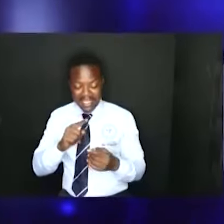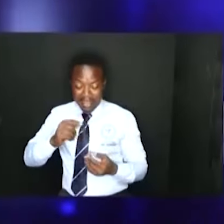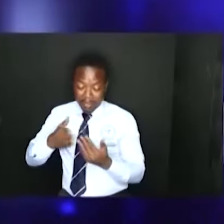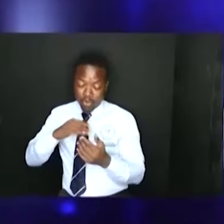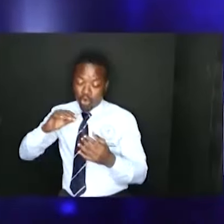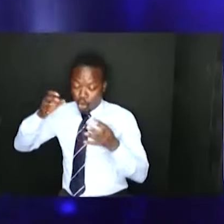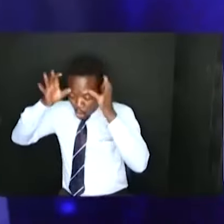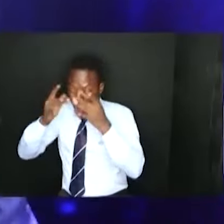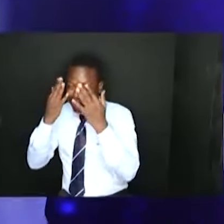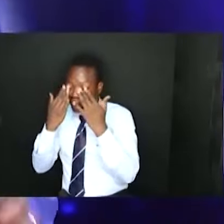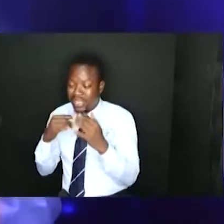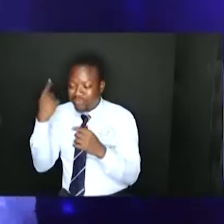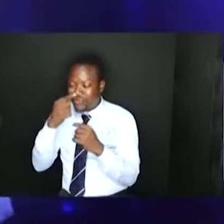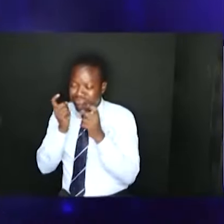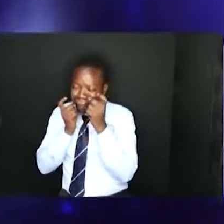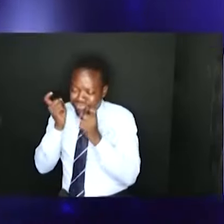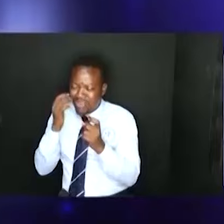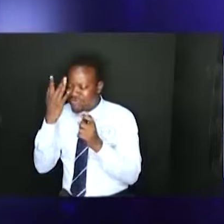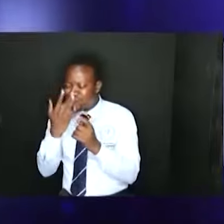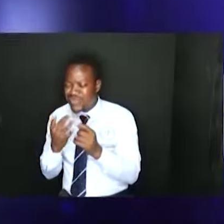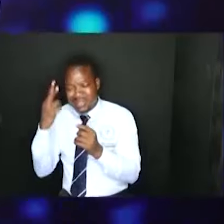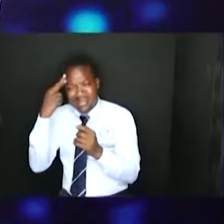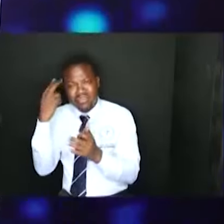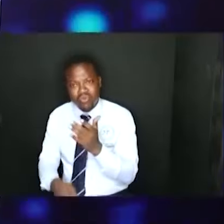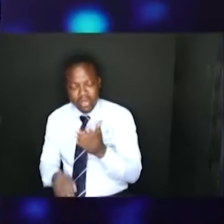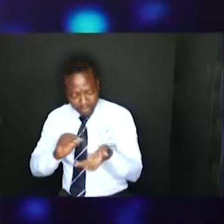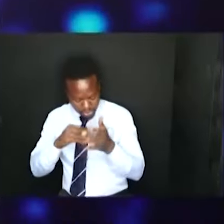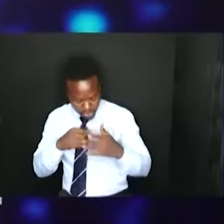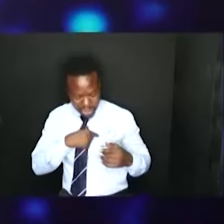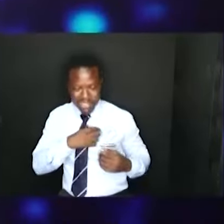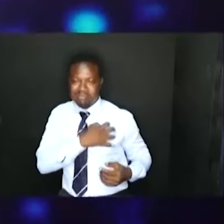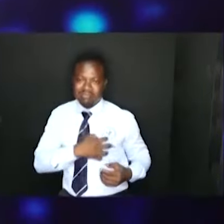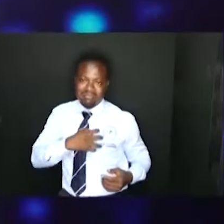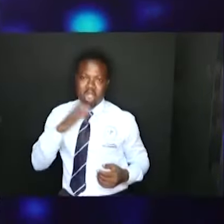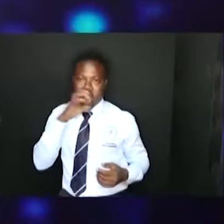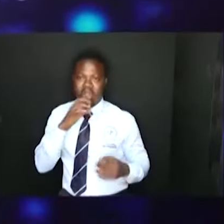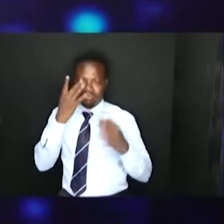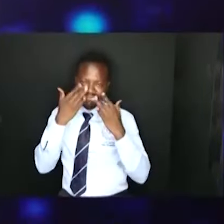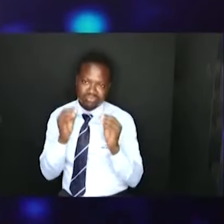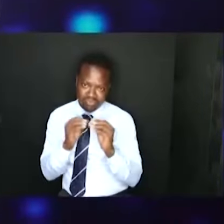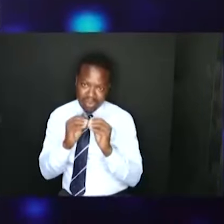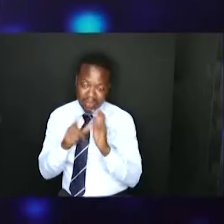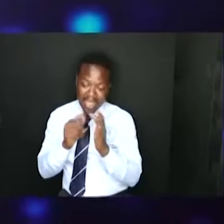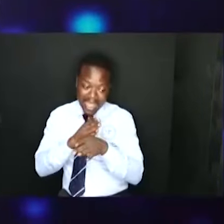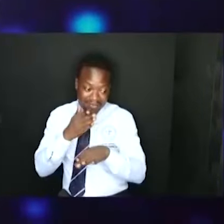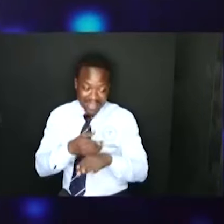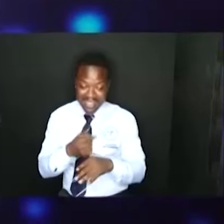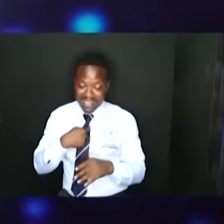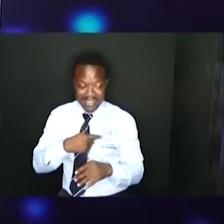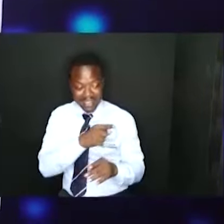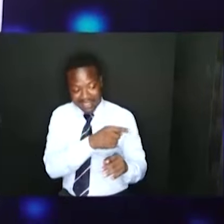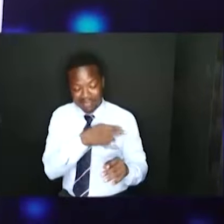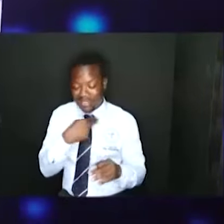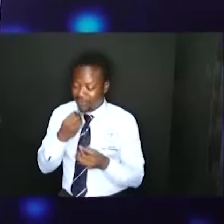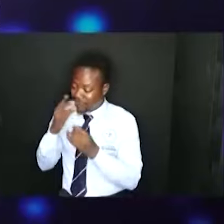the inside. Na okan say ma wafuna enya wanim adom na oba no simu kokodidi na nanim